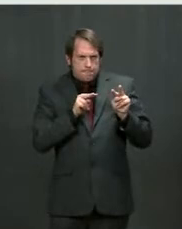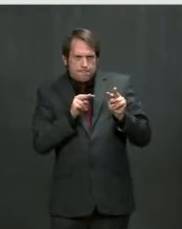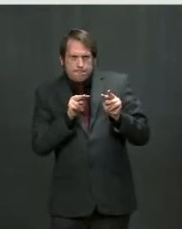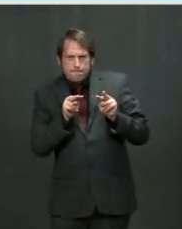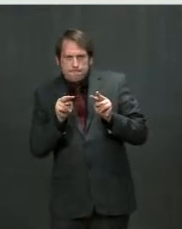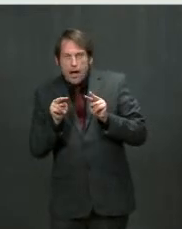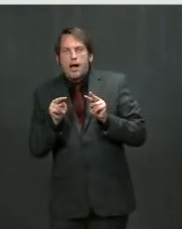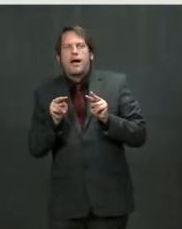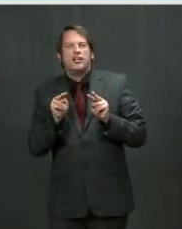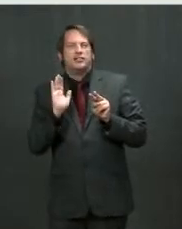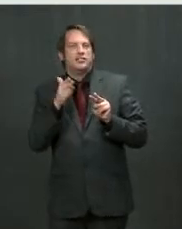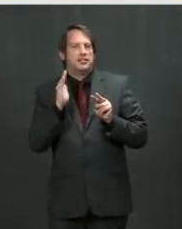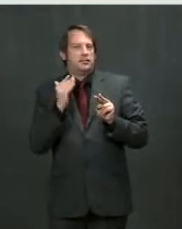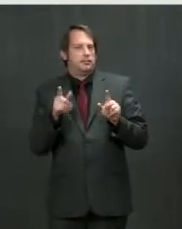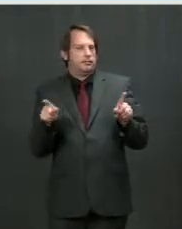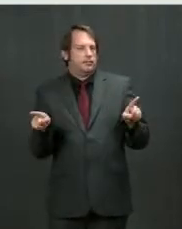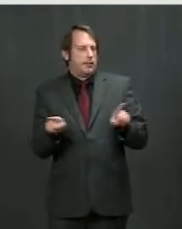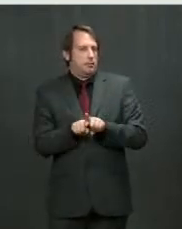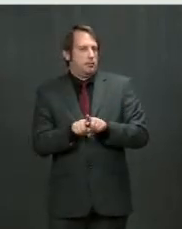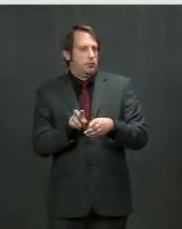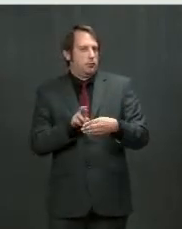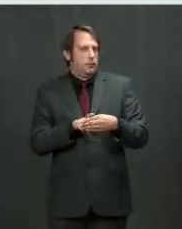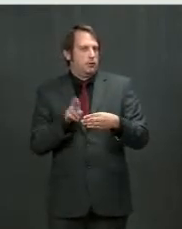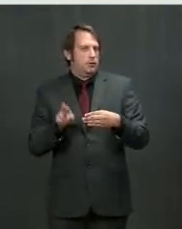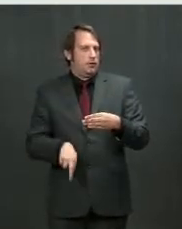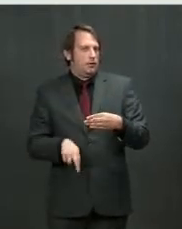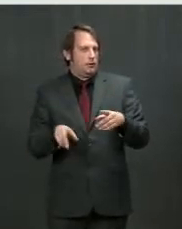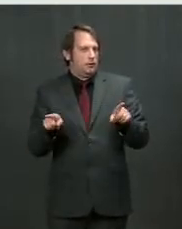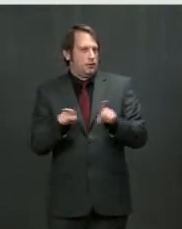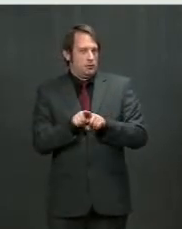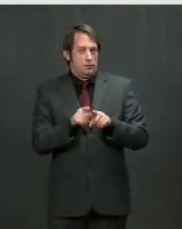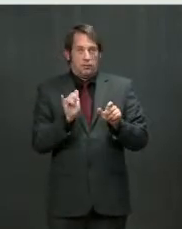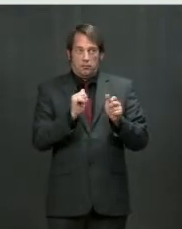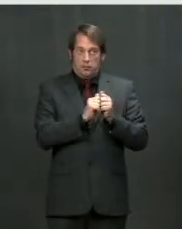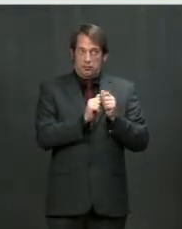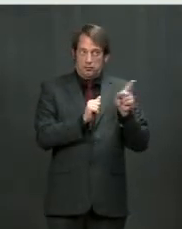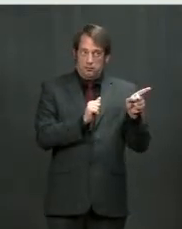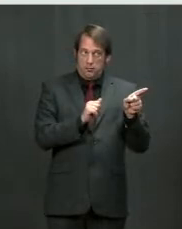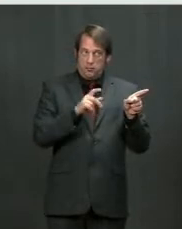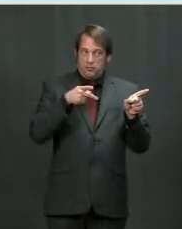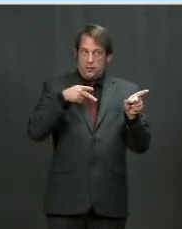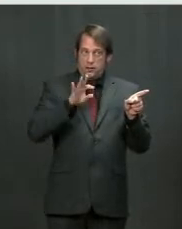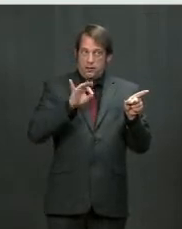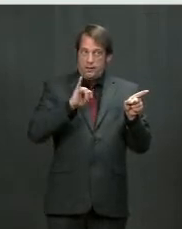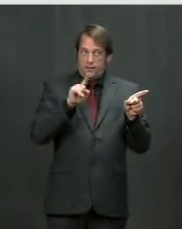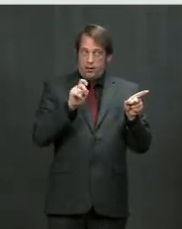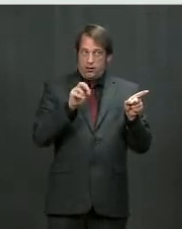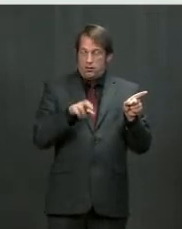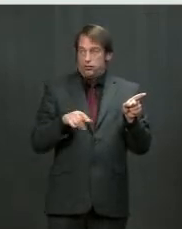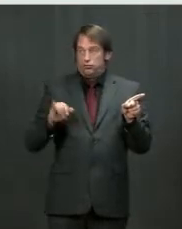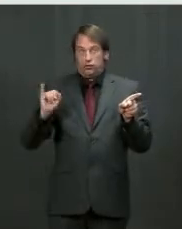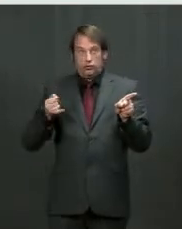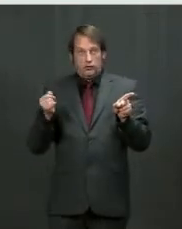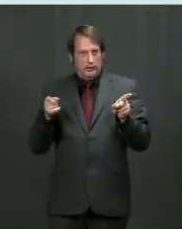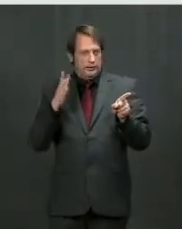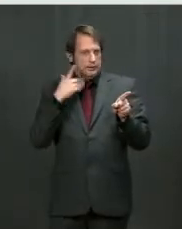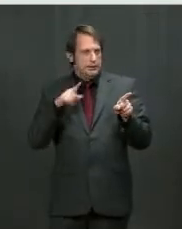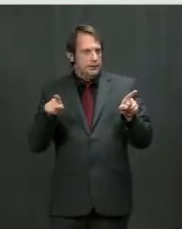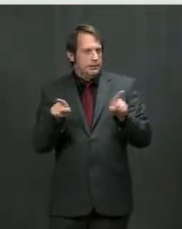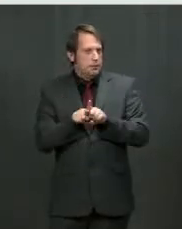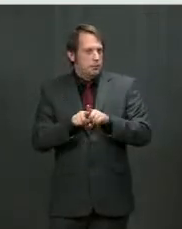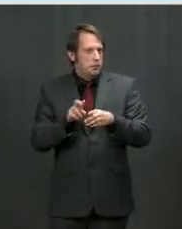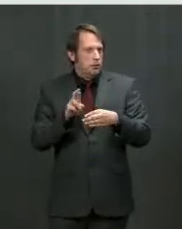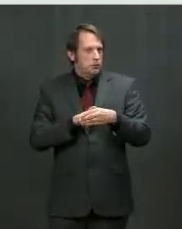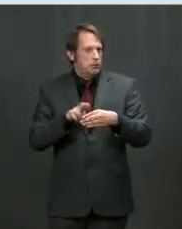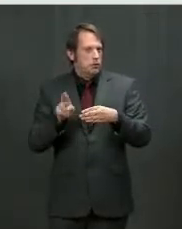will be seen with the Pfizer as well as the J&J. If you look at this, antibody